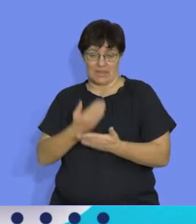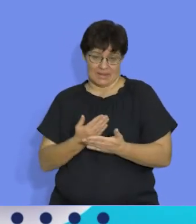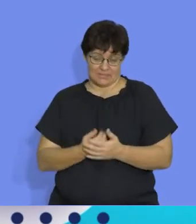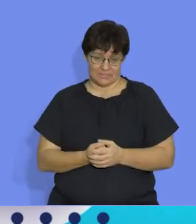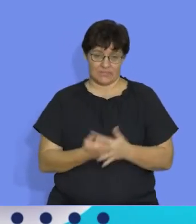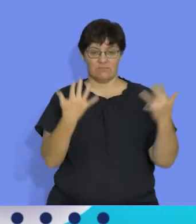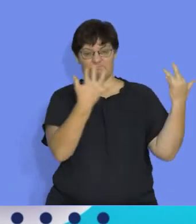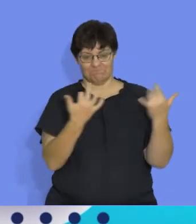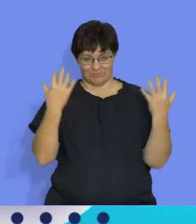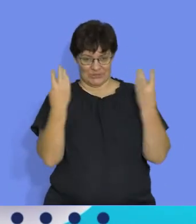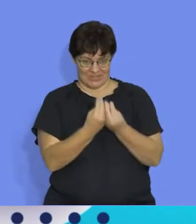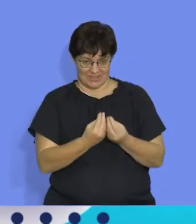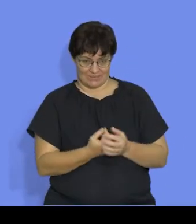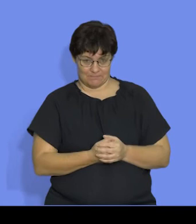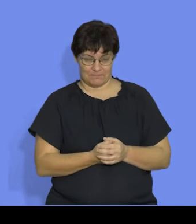do the calculation together.